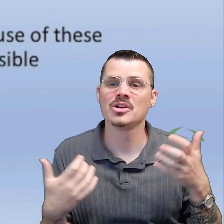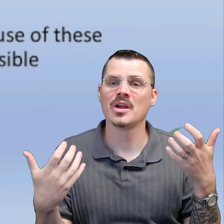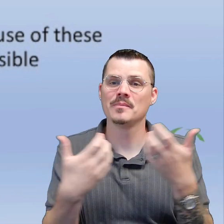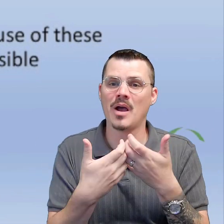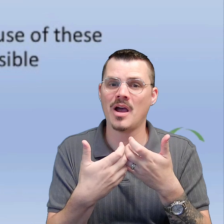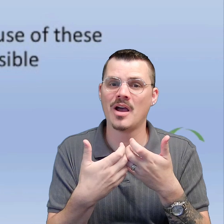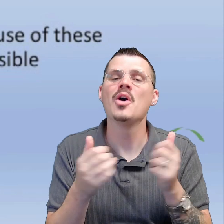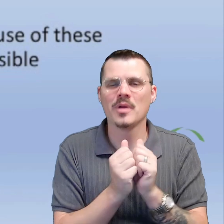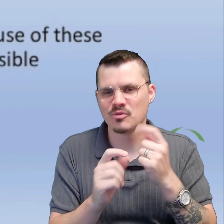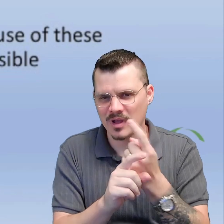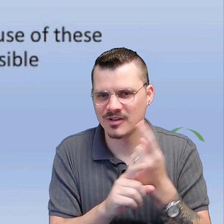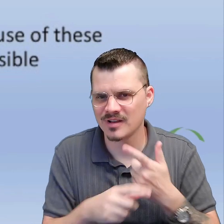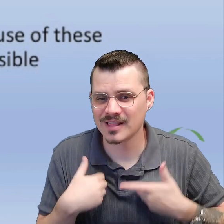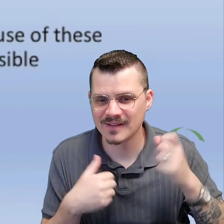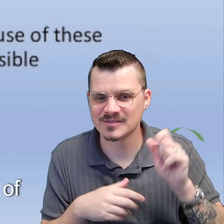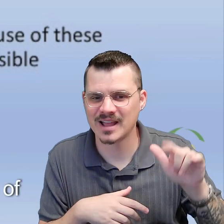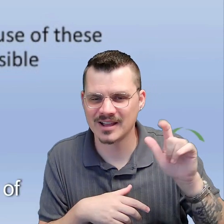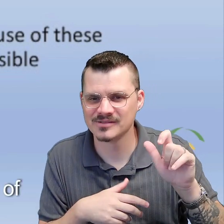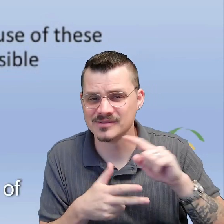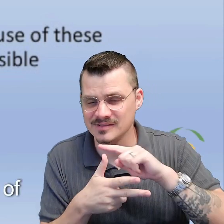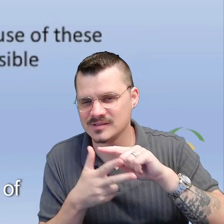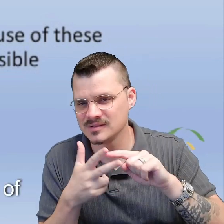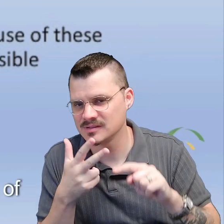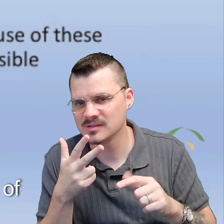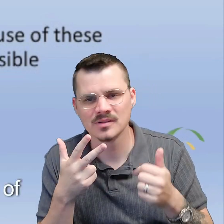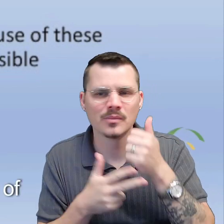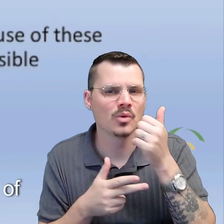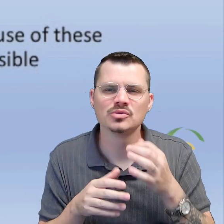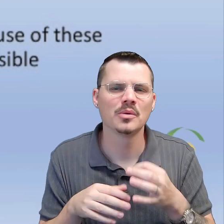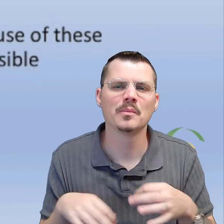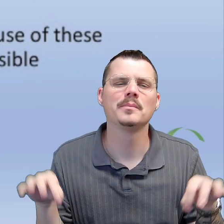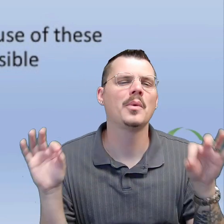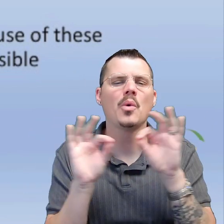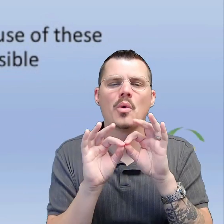Combined with a regular lifestyle. Those are the most important parts of